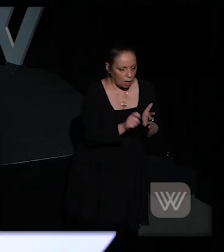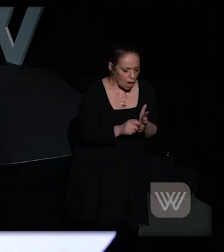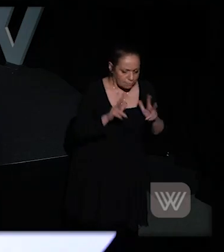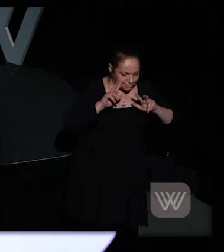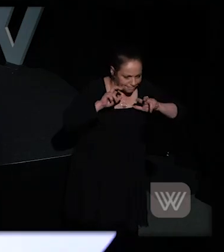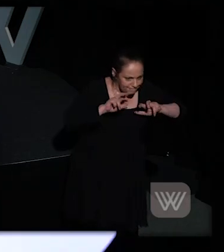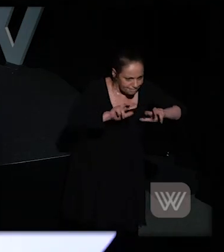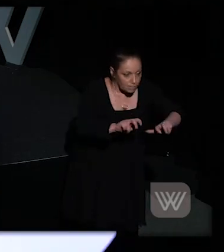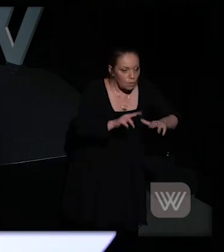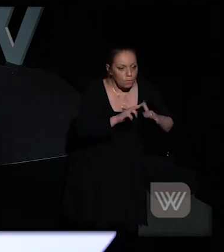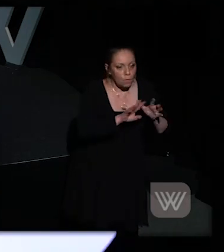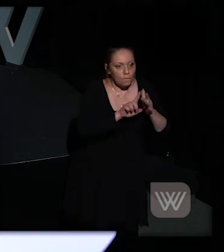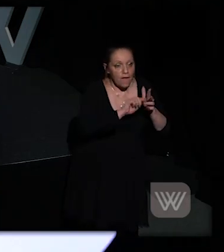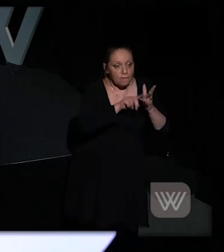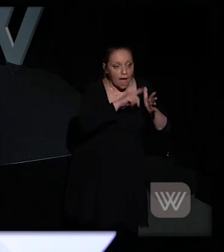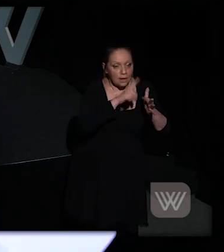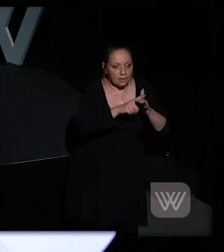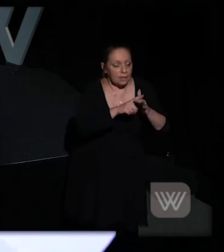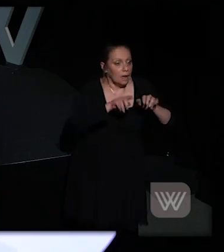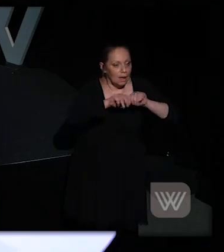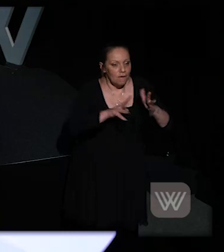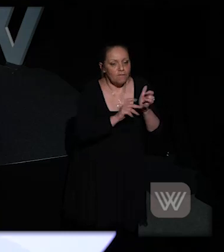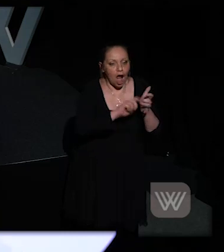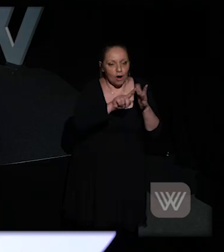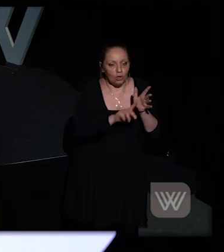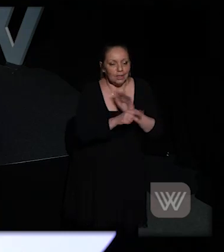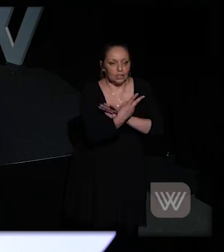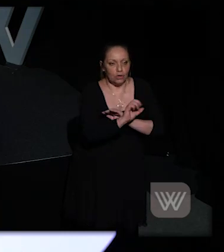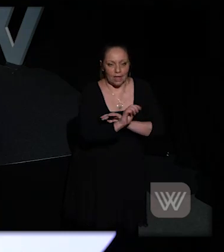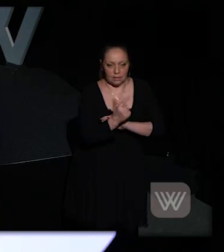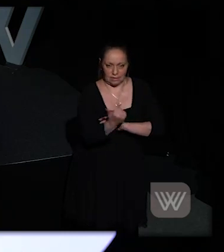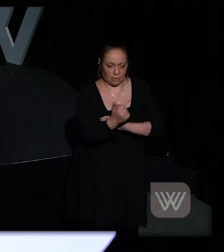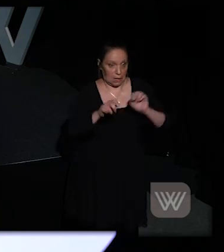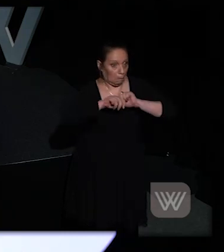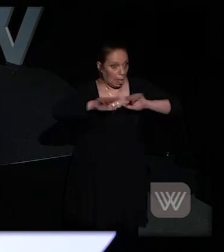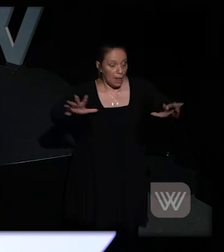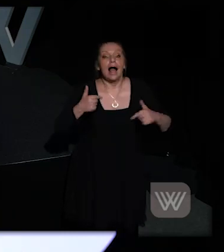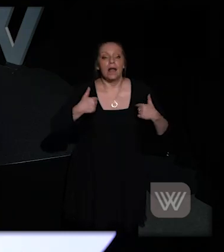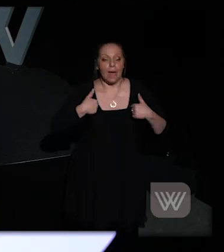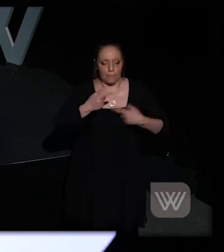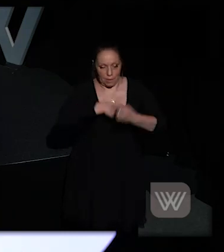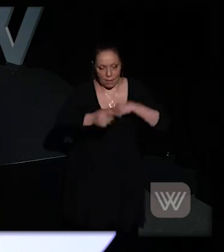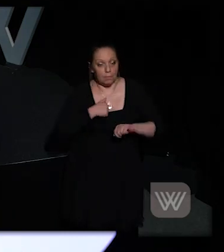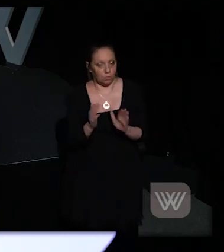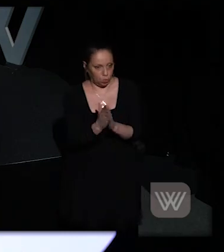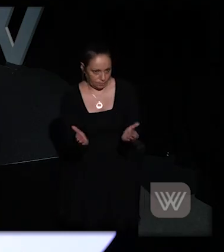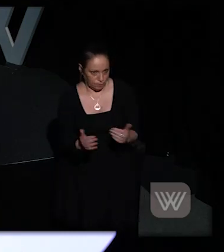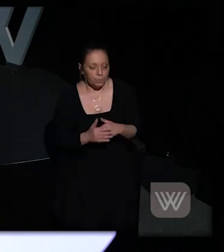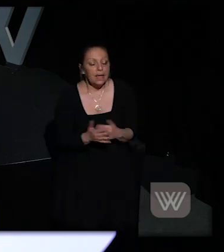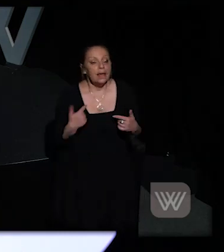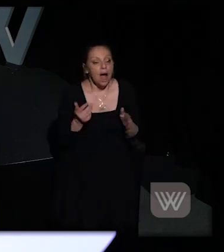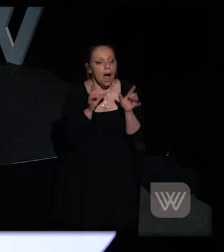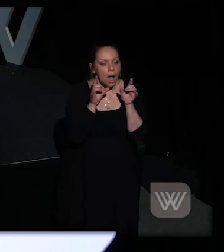huge investigation for Fairfax that went totally viral in the middle of 2017 that ended up with the book. But I started